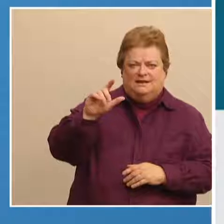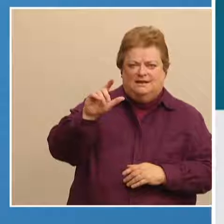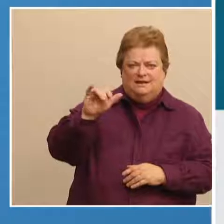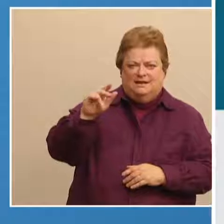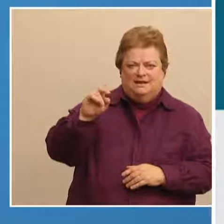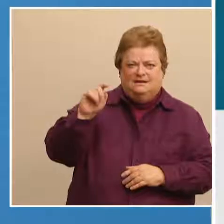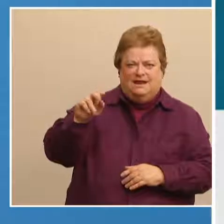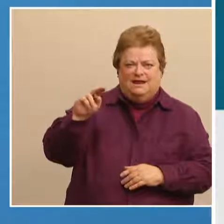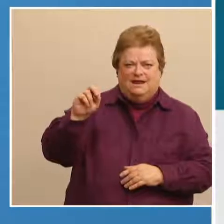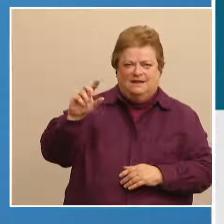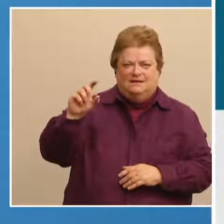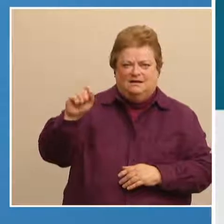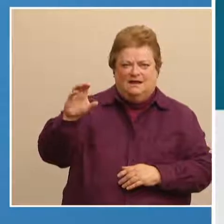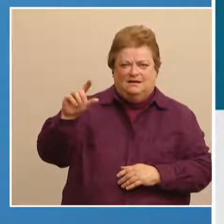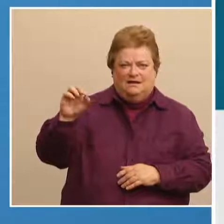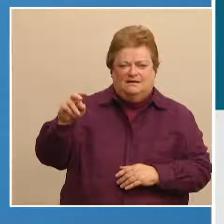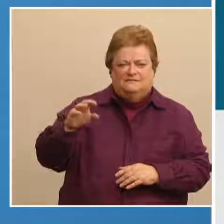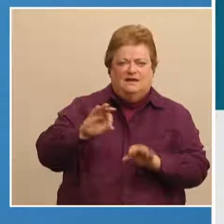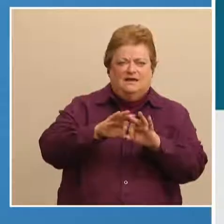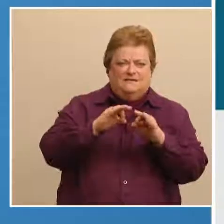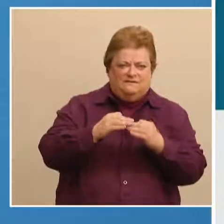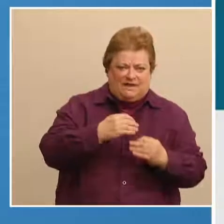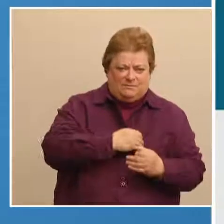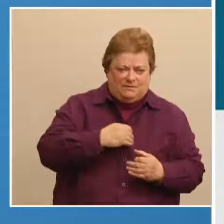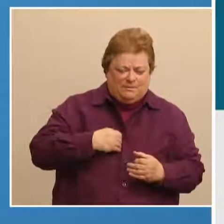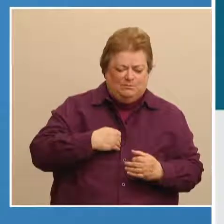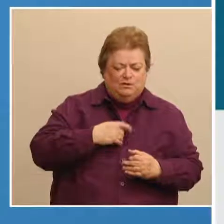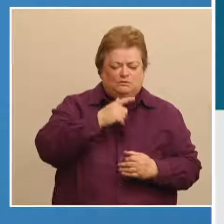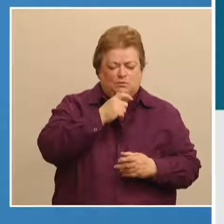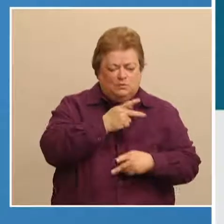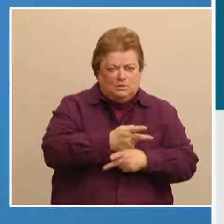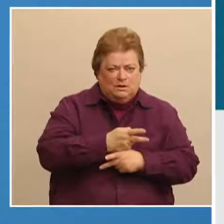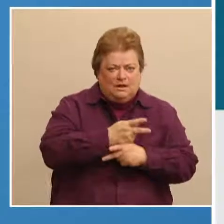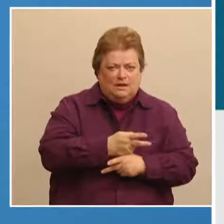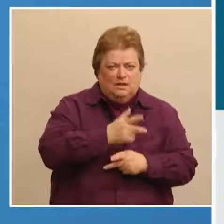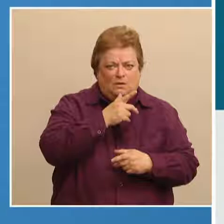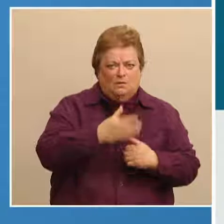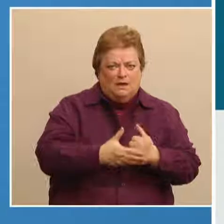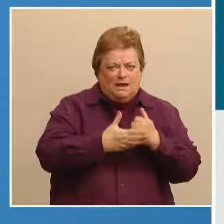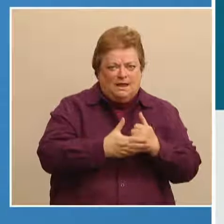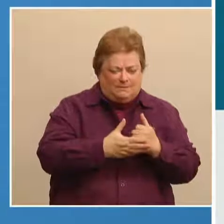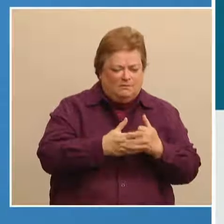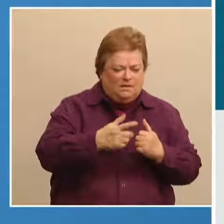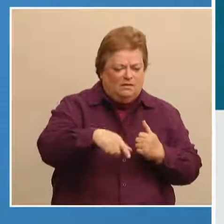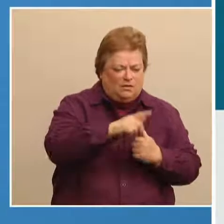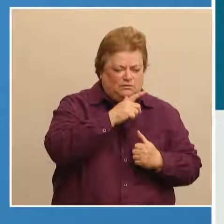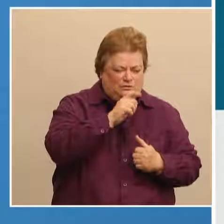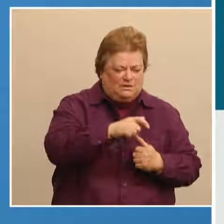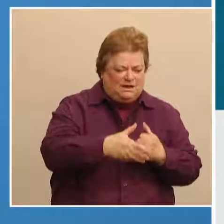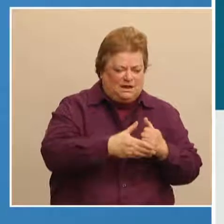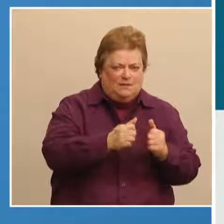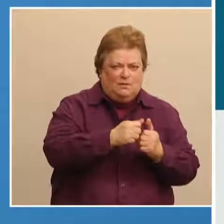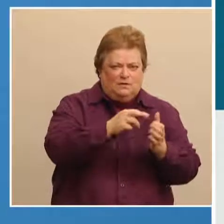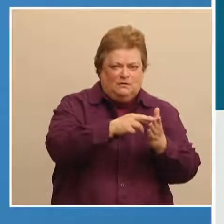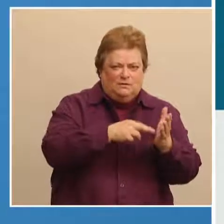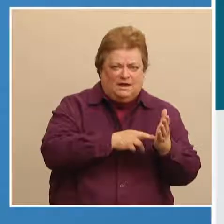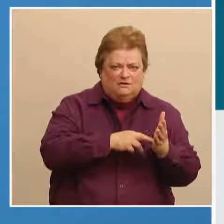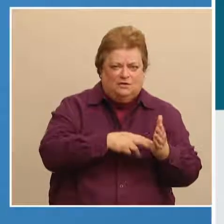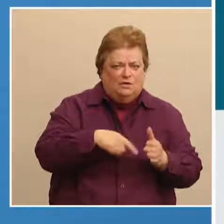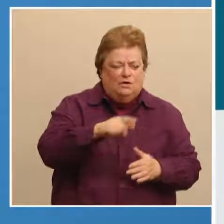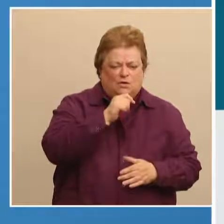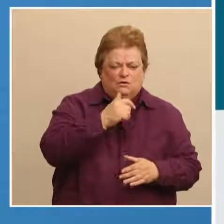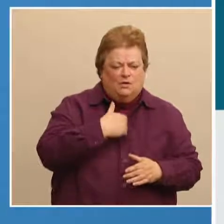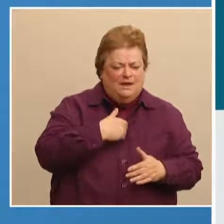covid19.lincoln.ne.gov. Family members and caregivers are encouraged to assist those who need help to register. Those who do not have